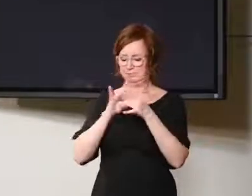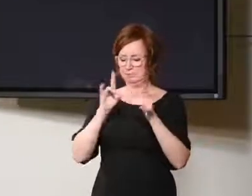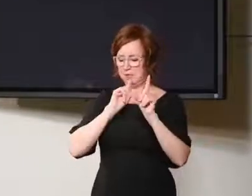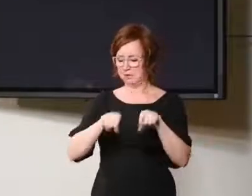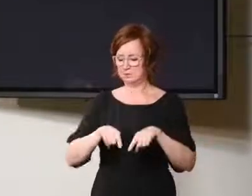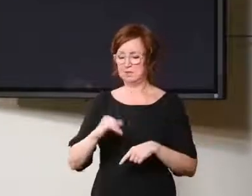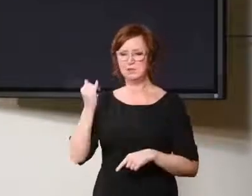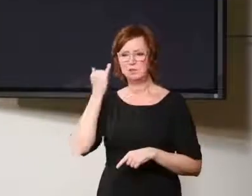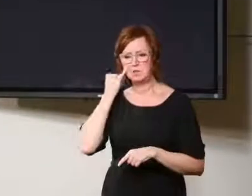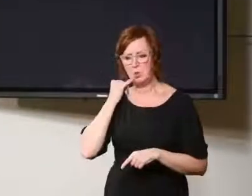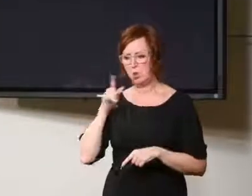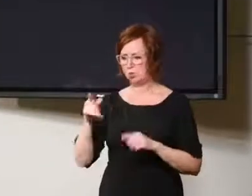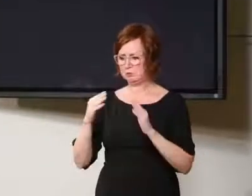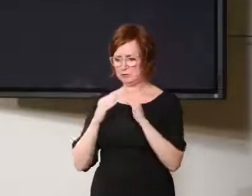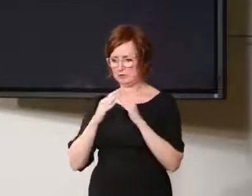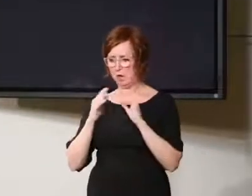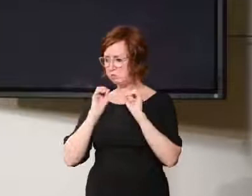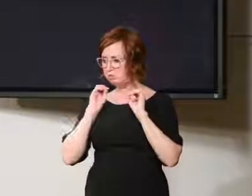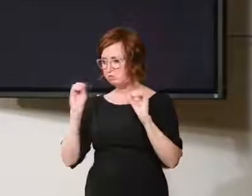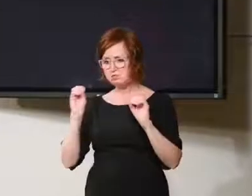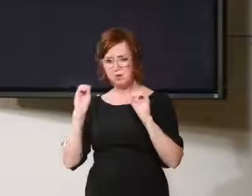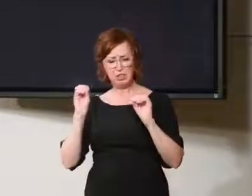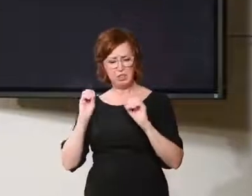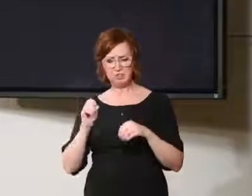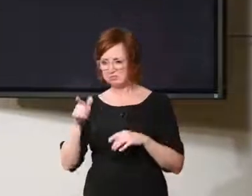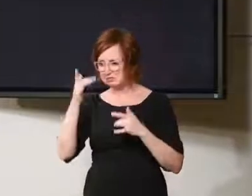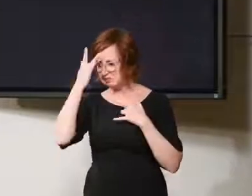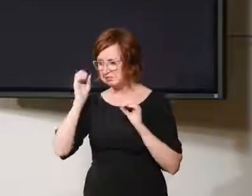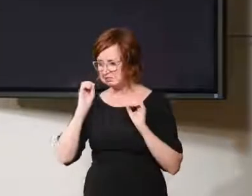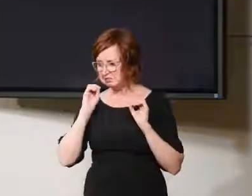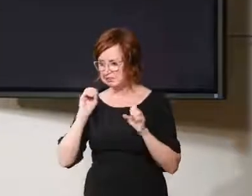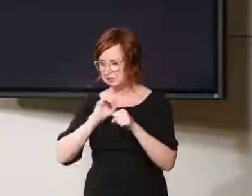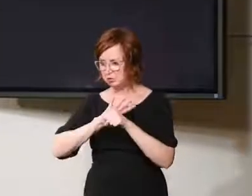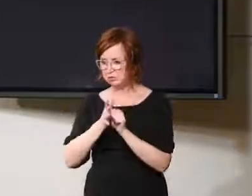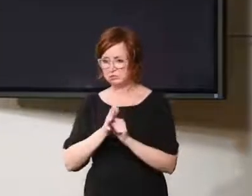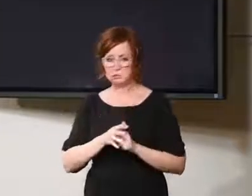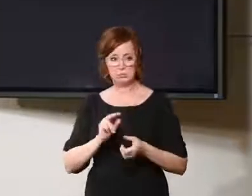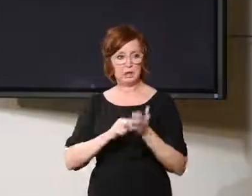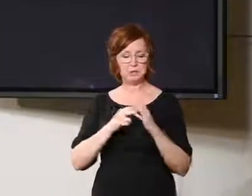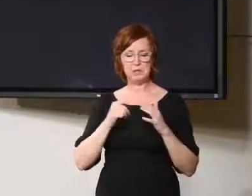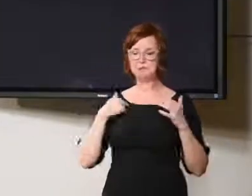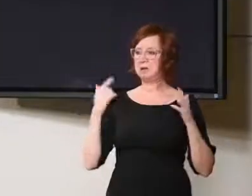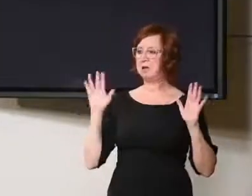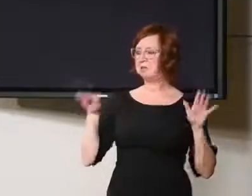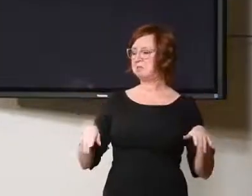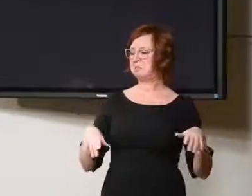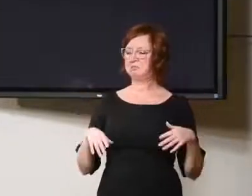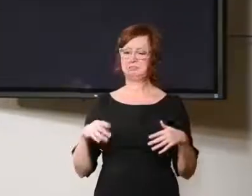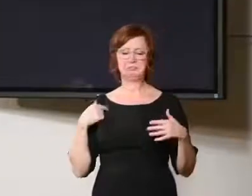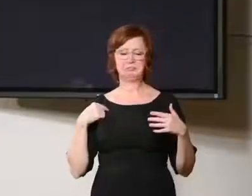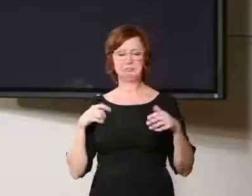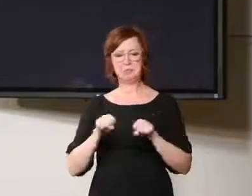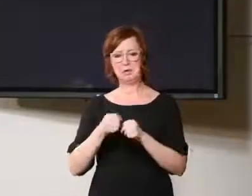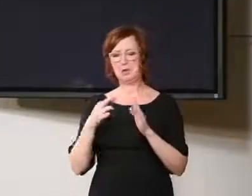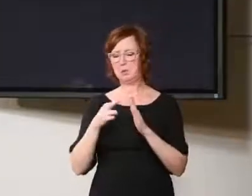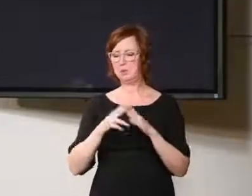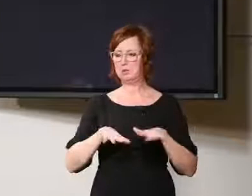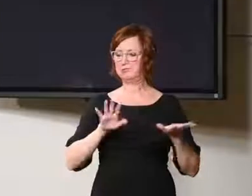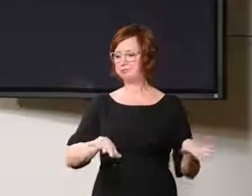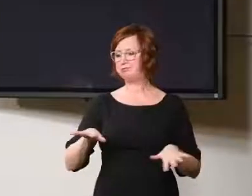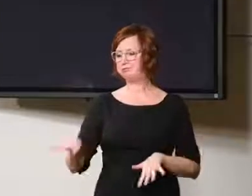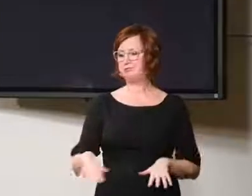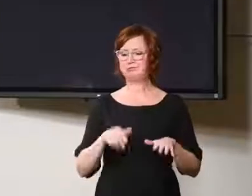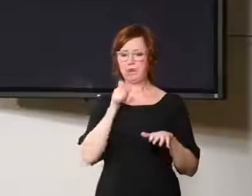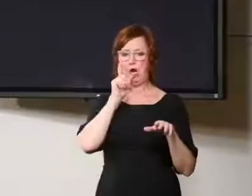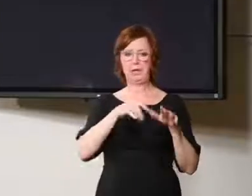no cases, would that mean that I should not practice social distancing or physical distancing there? Absolutely not. Does that mean